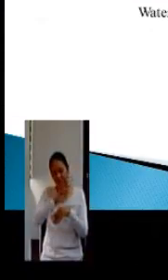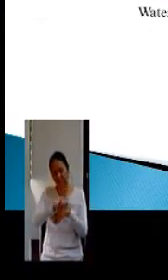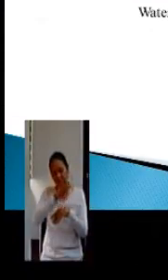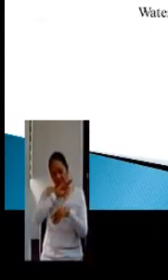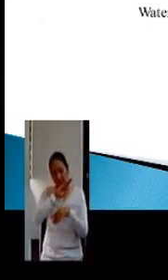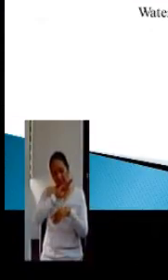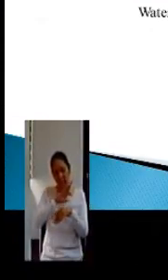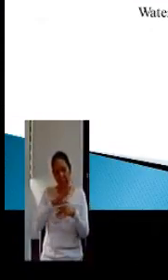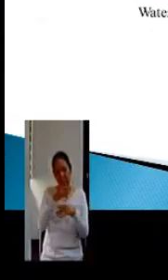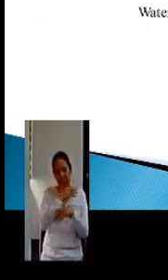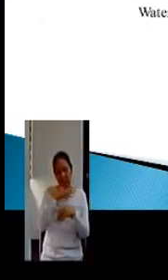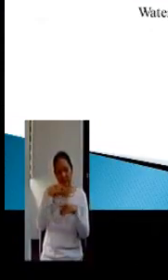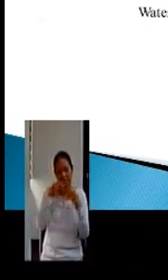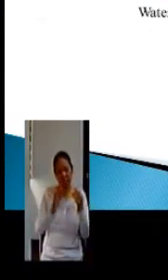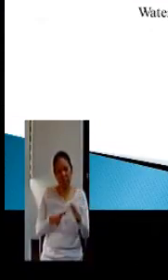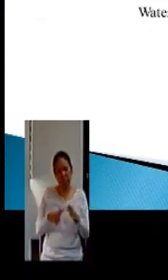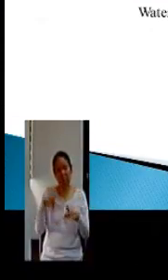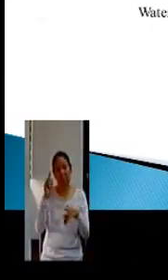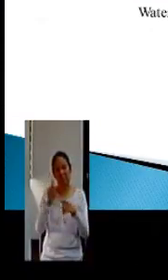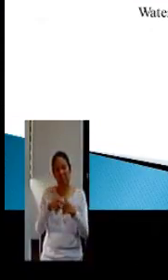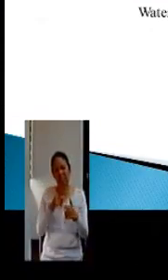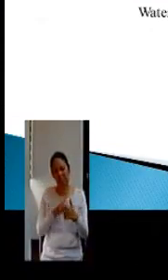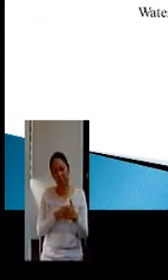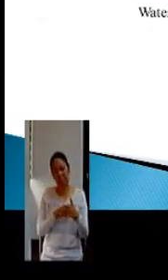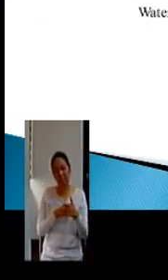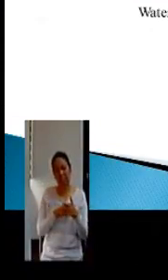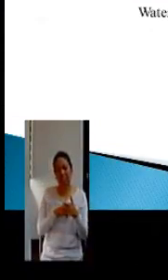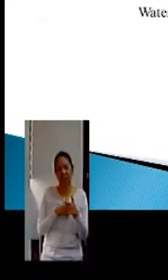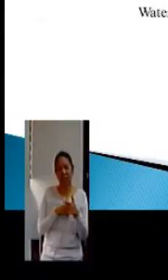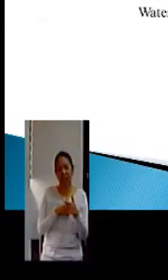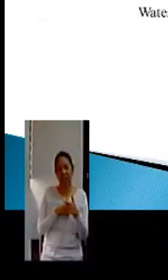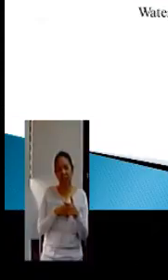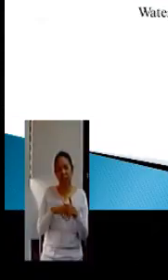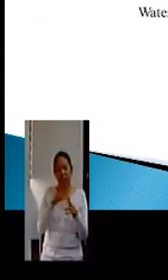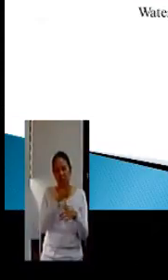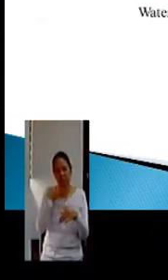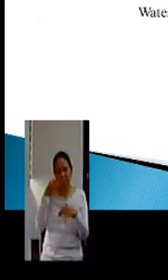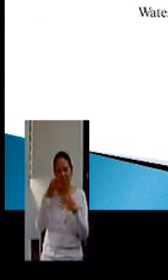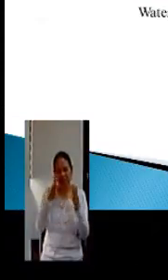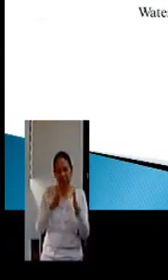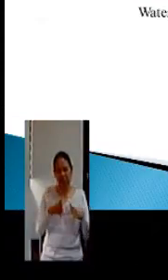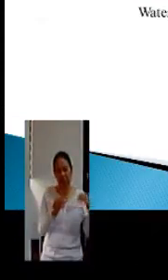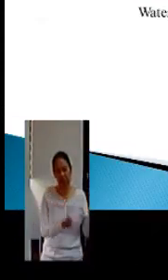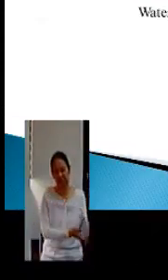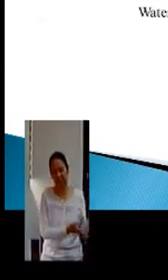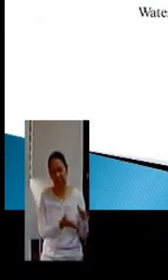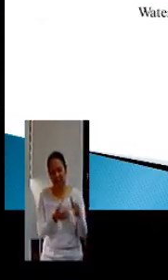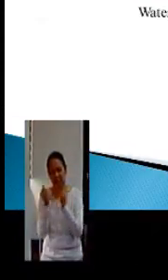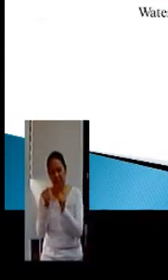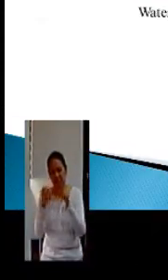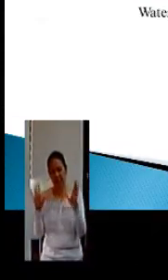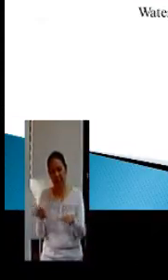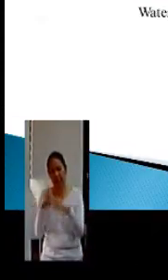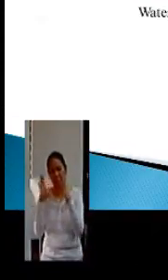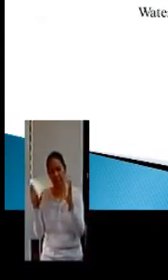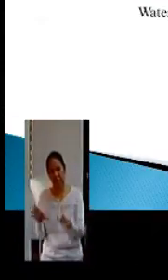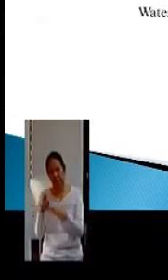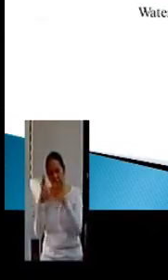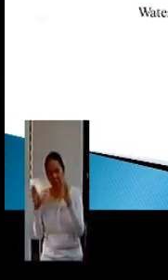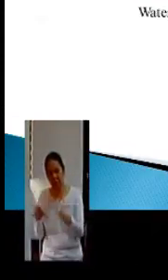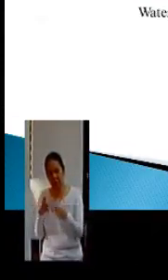the tendency is, hayaan mo na, I will just go in other places and I will just, what do you call this, work and buy